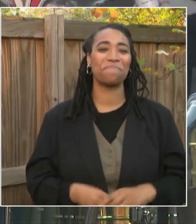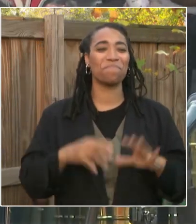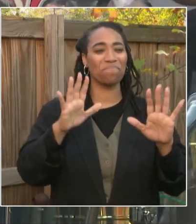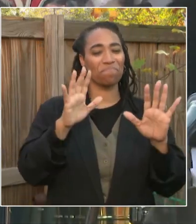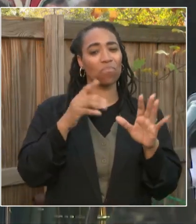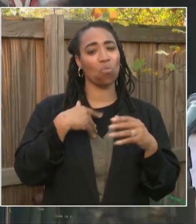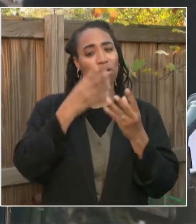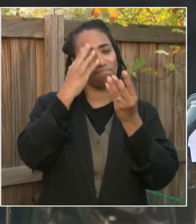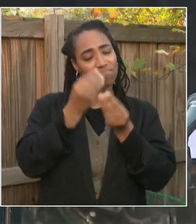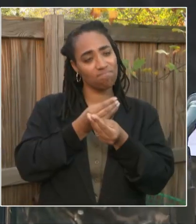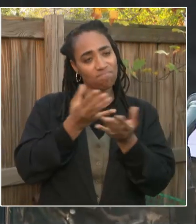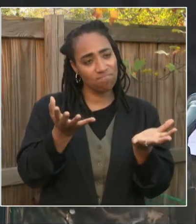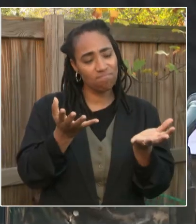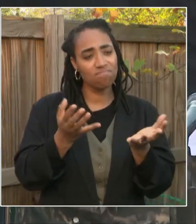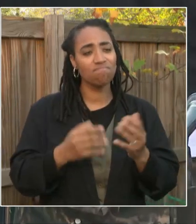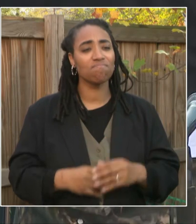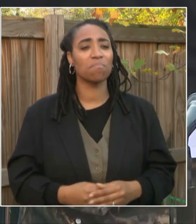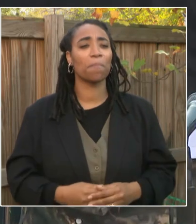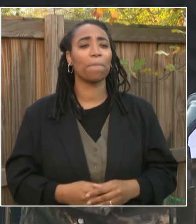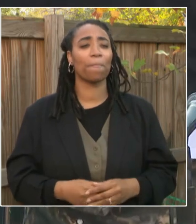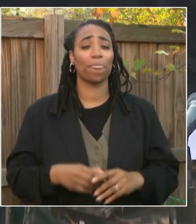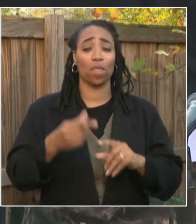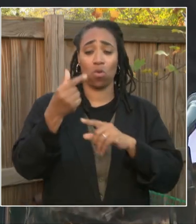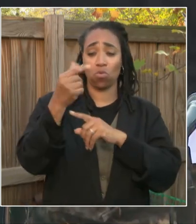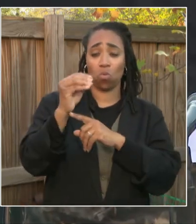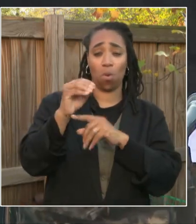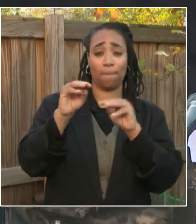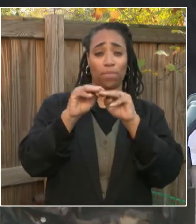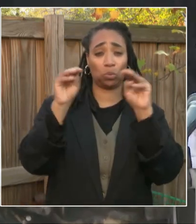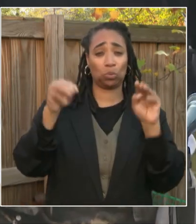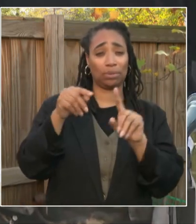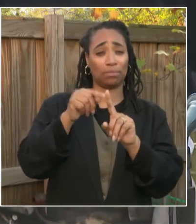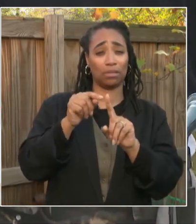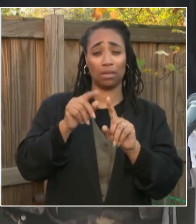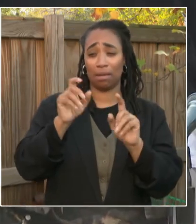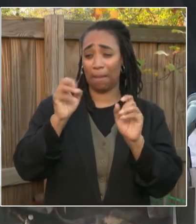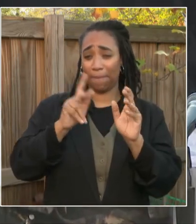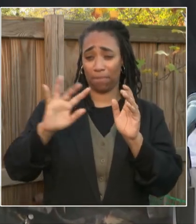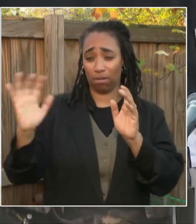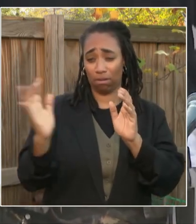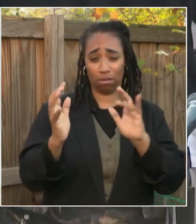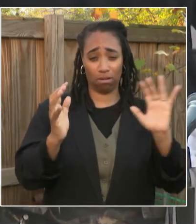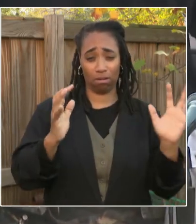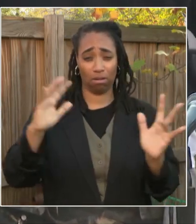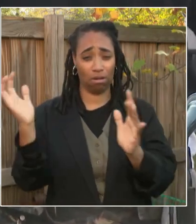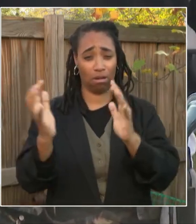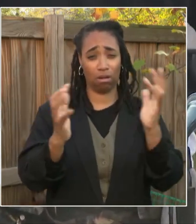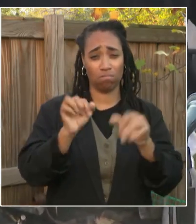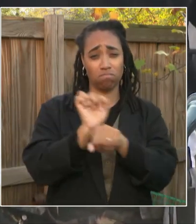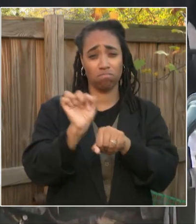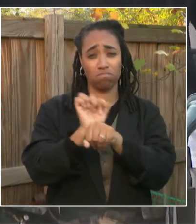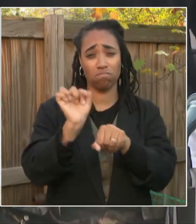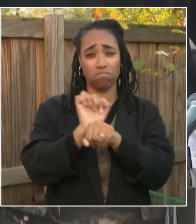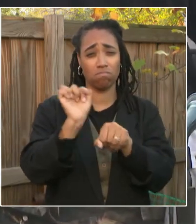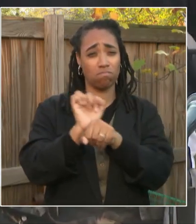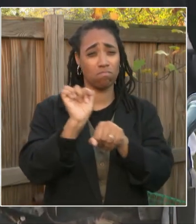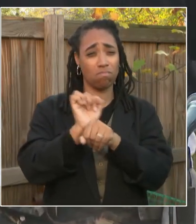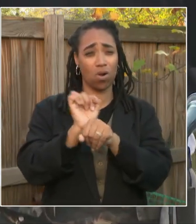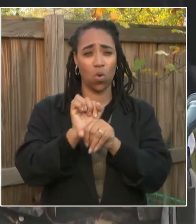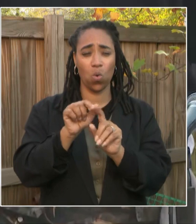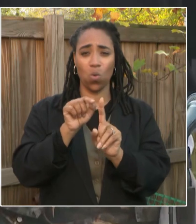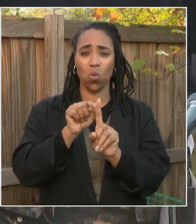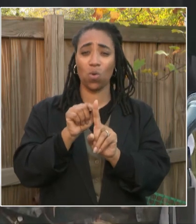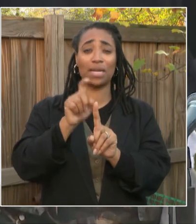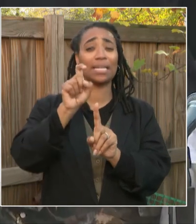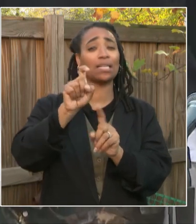is, you guys are going to have another thing to do before you open up these doors, which is to rename this museum the National Go-Go Museum, because